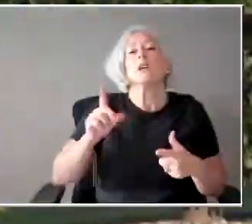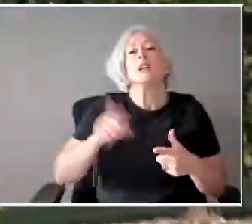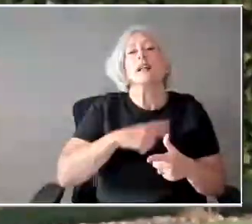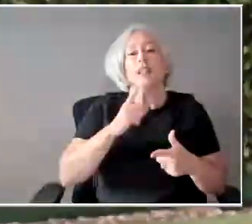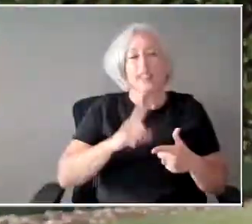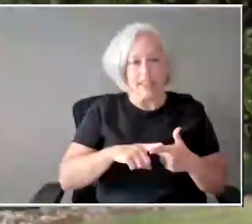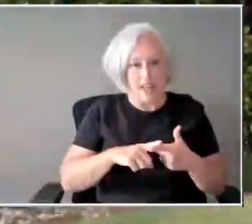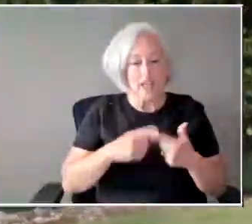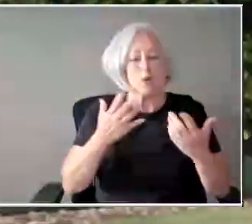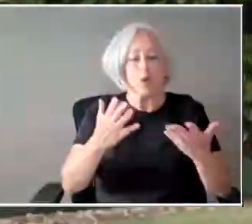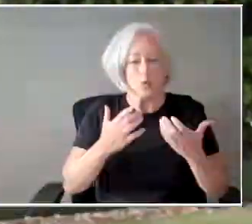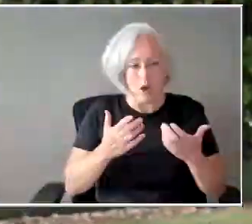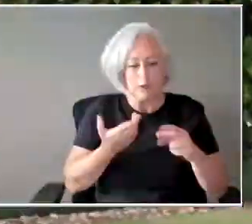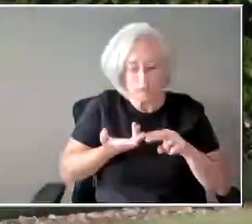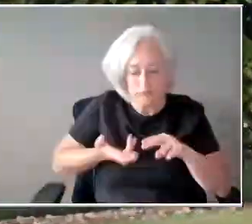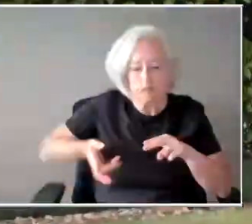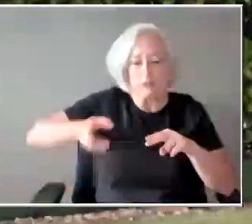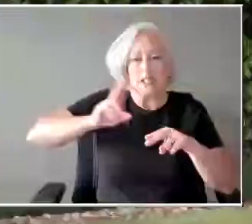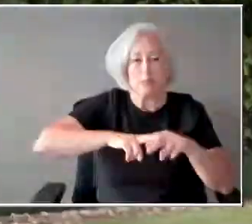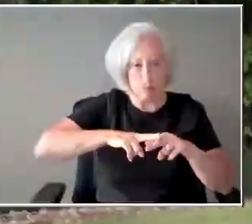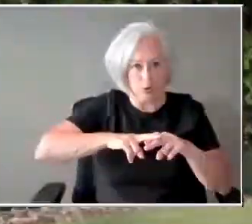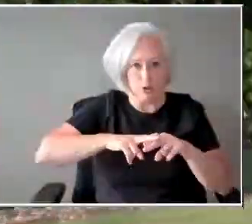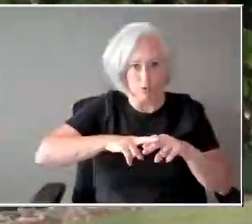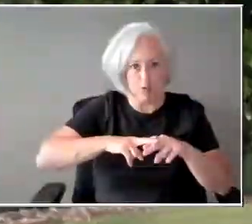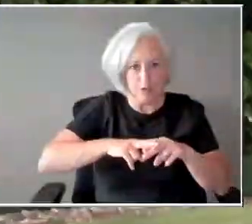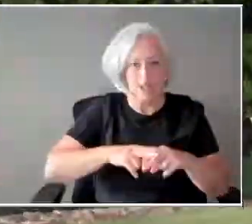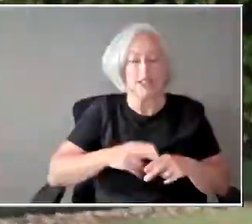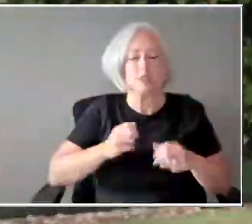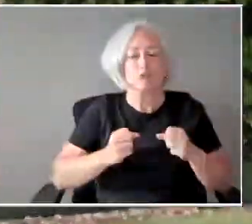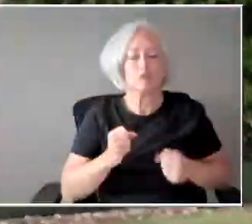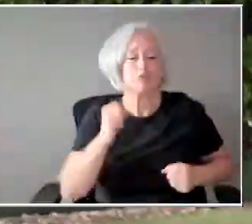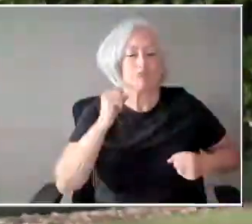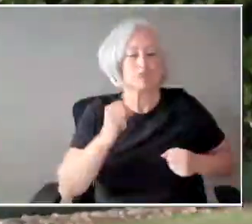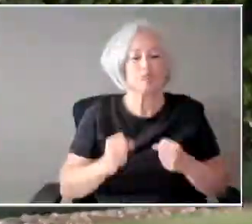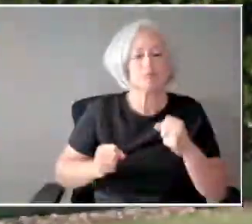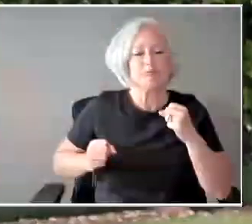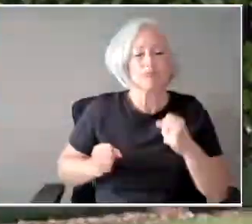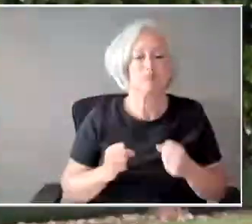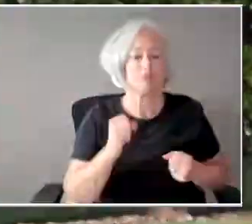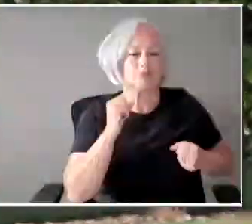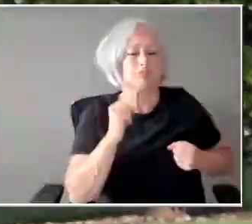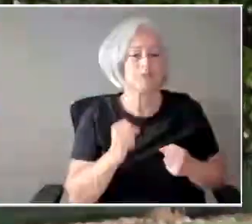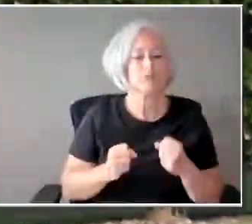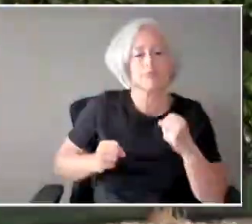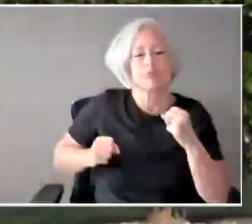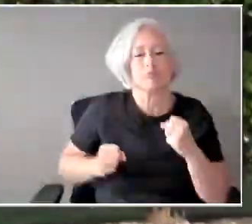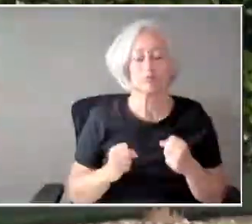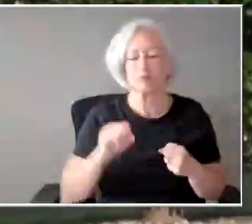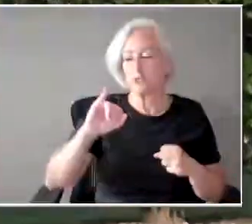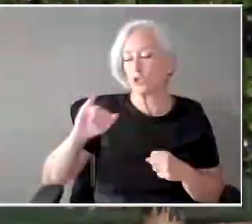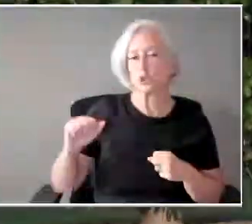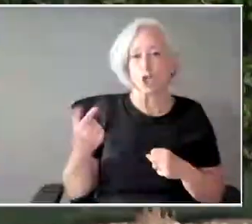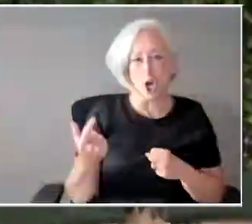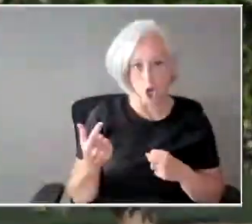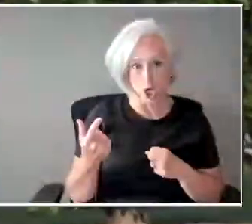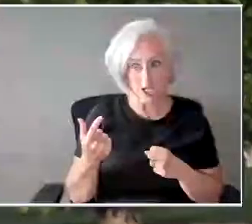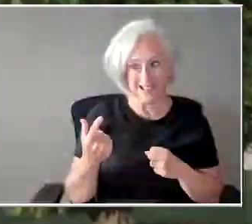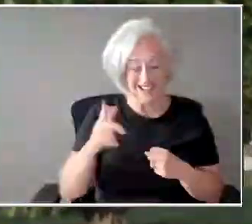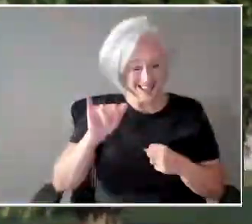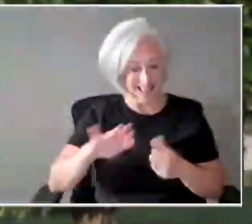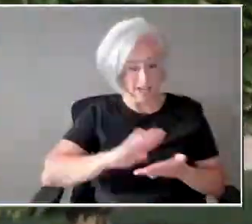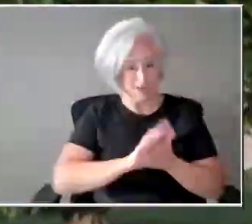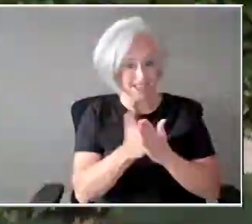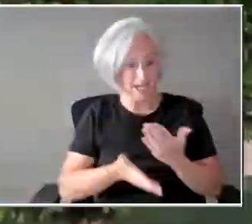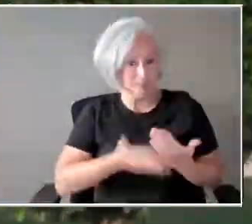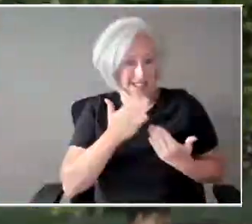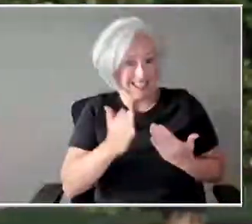continue to see those results, you're going to have to progress to jogging. All right. Once those become easy, Then we progress to The sprints. sprint. Okay, I'm envisioning, remember